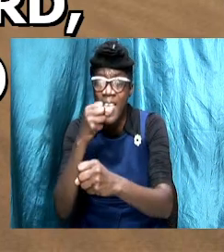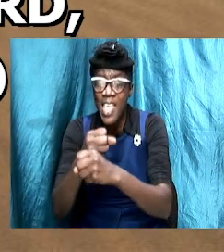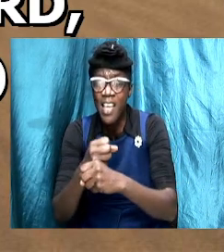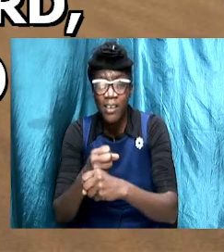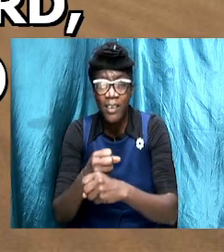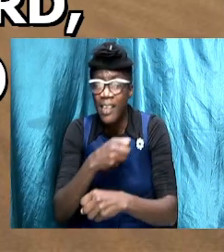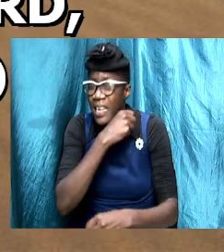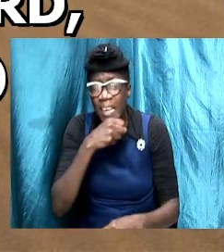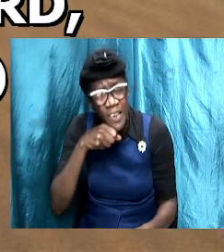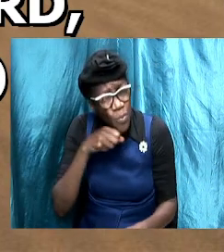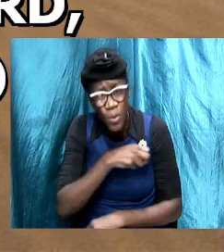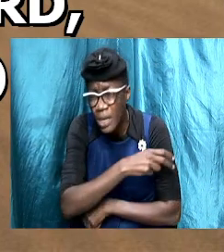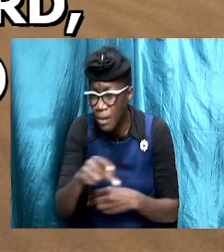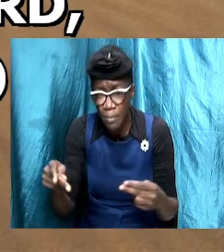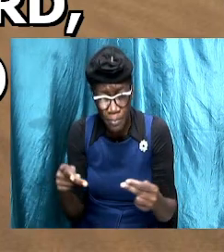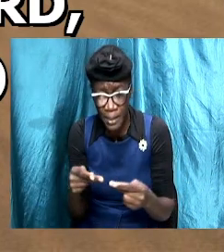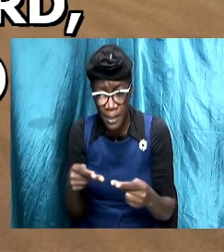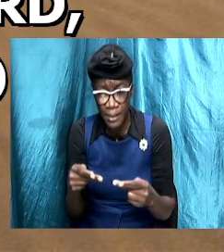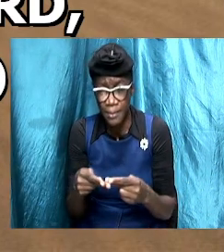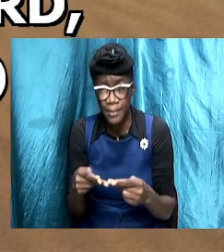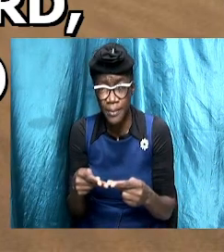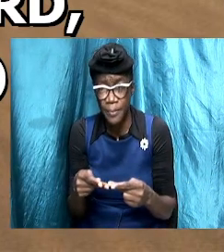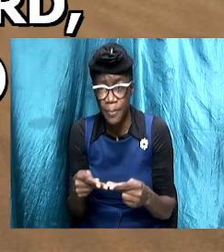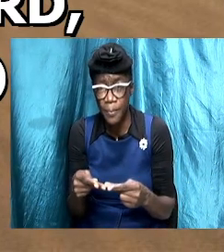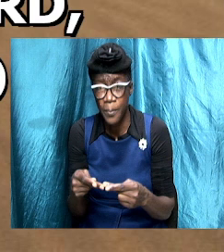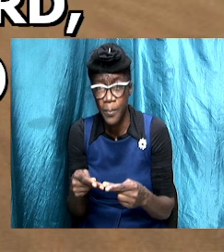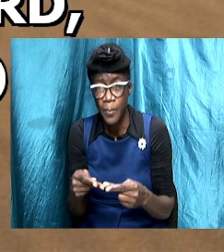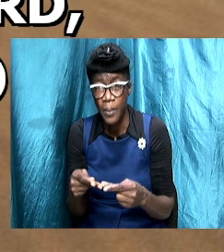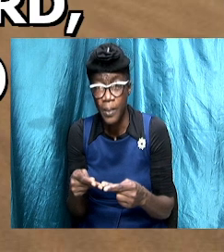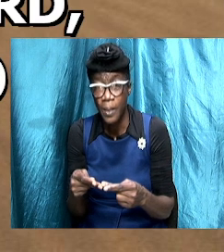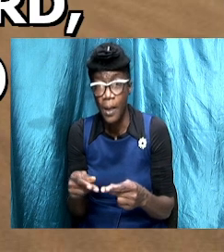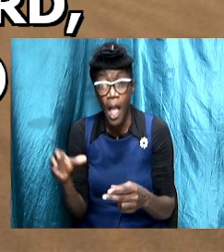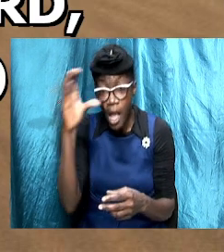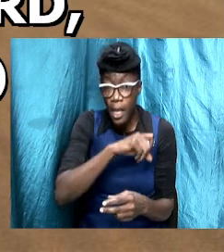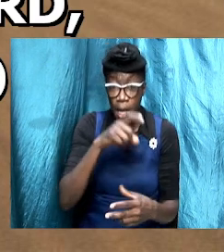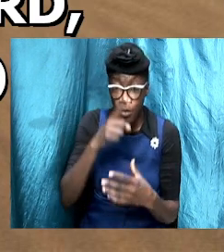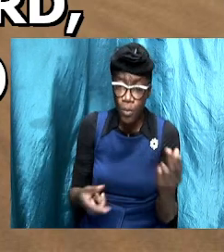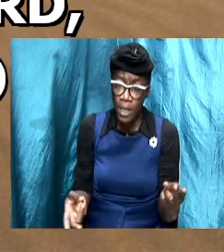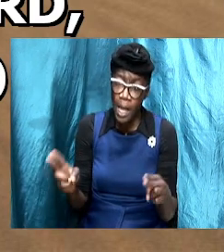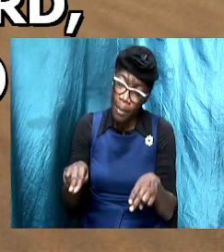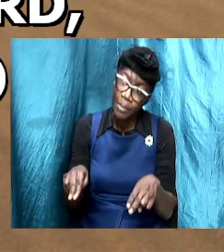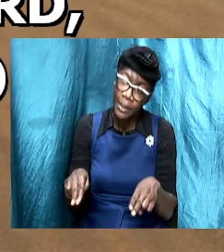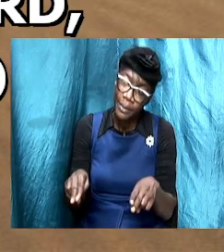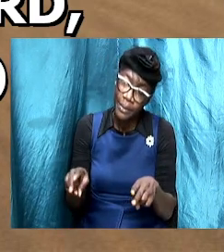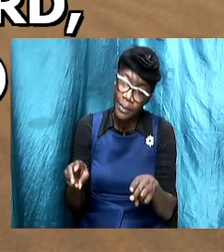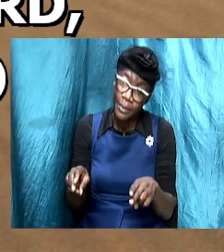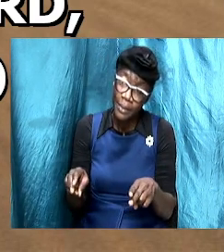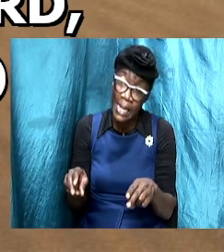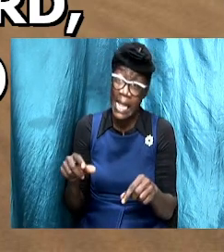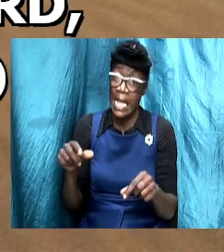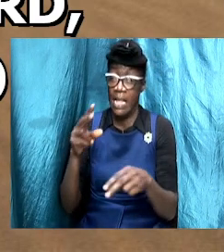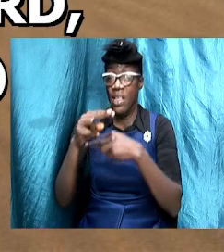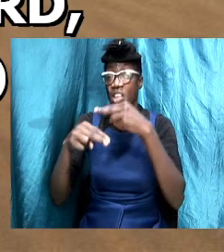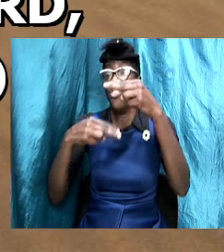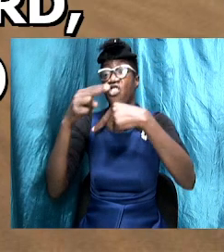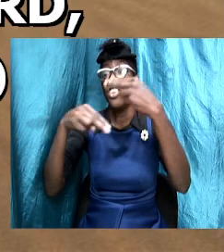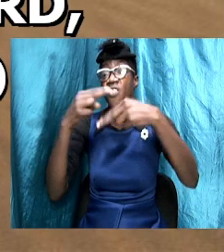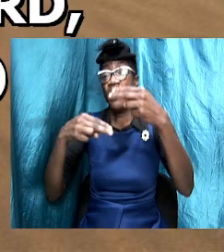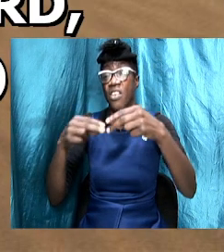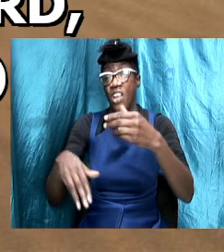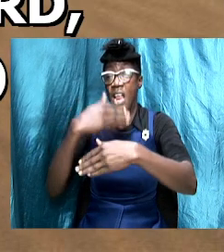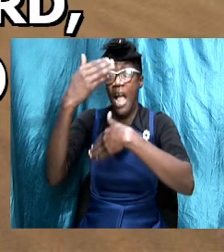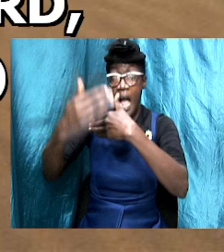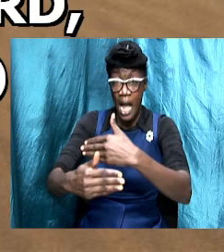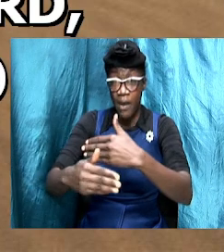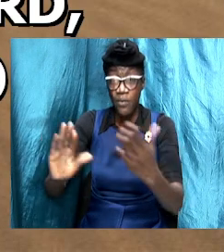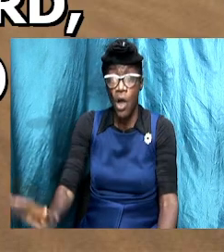at Kadesh Barnea. We know the story well. But guess what happened? Eventually, the generation after them rose up, and these